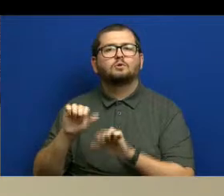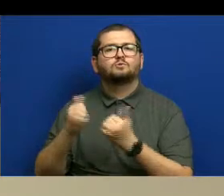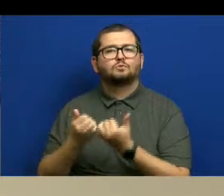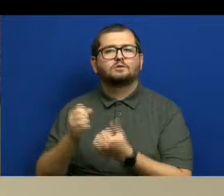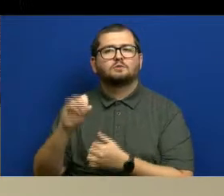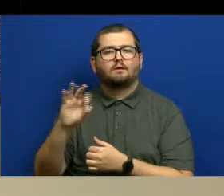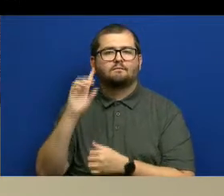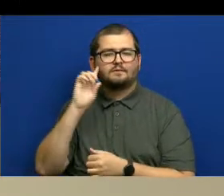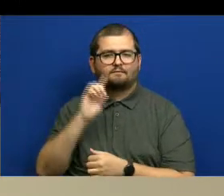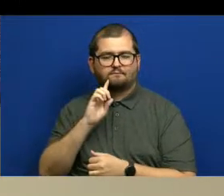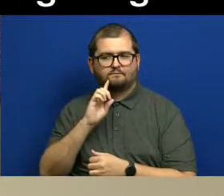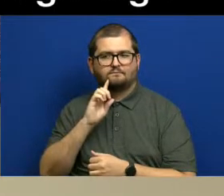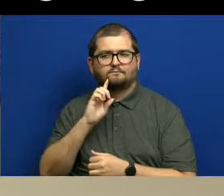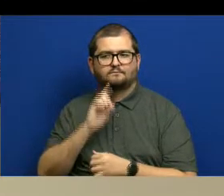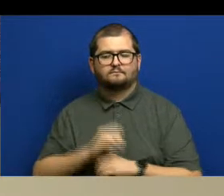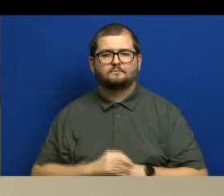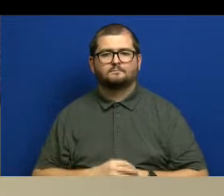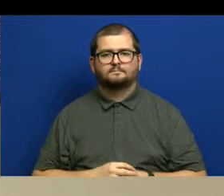Deaf.